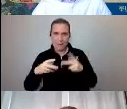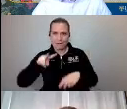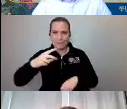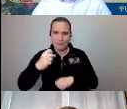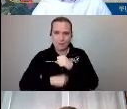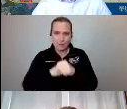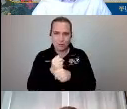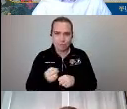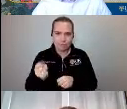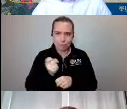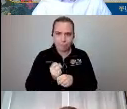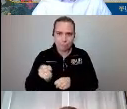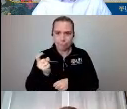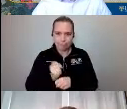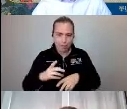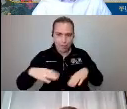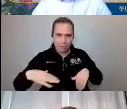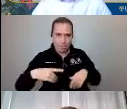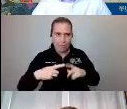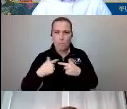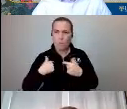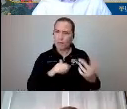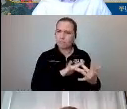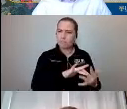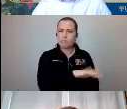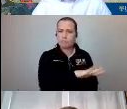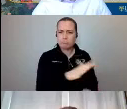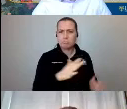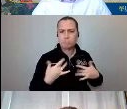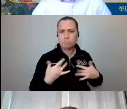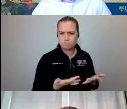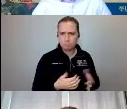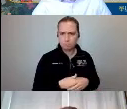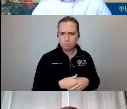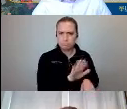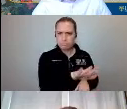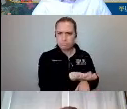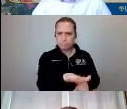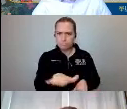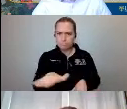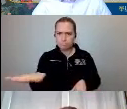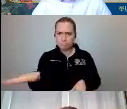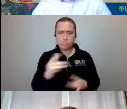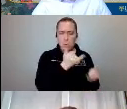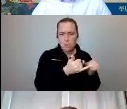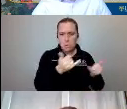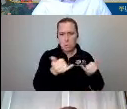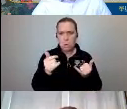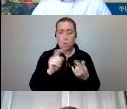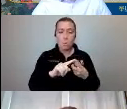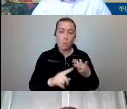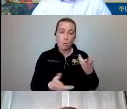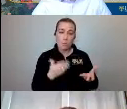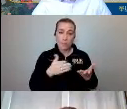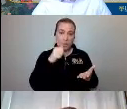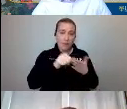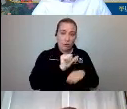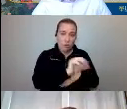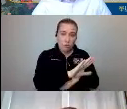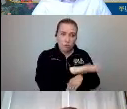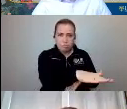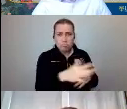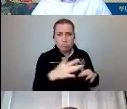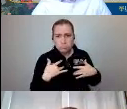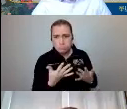date for their annual screening study, and we reach out to all of them by phone and often by letter as well.